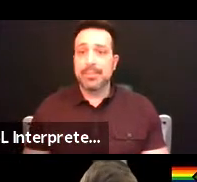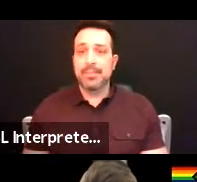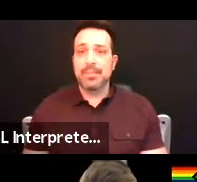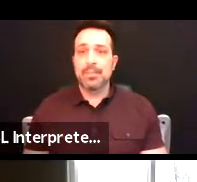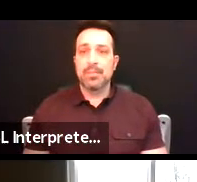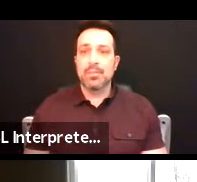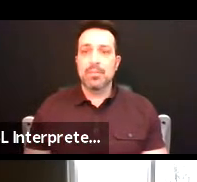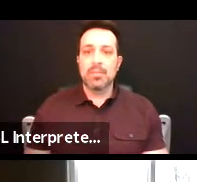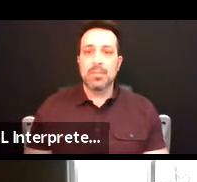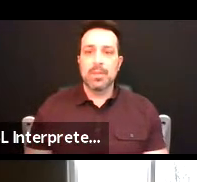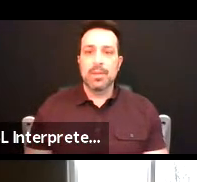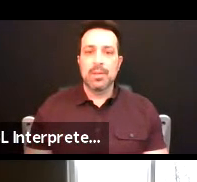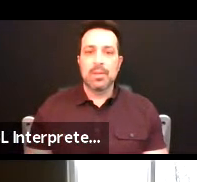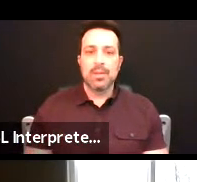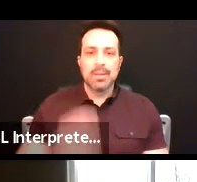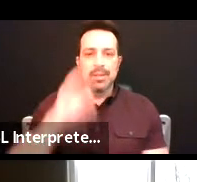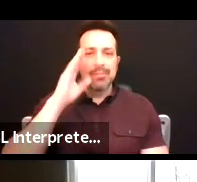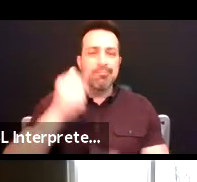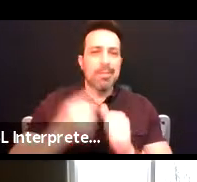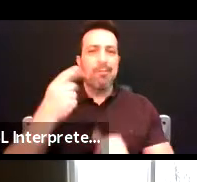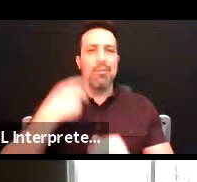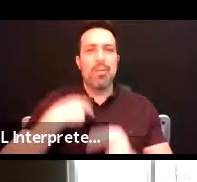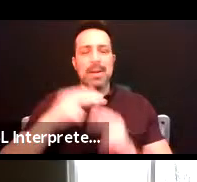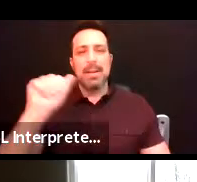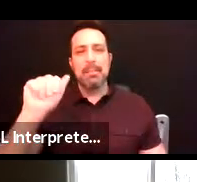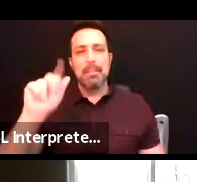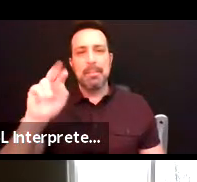Hello, everyone. My name is Adrian De La Rosa.